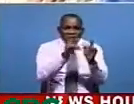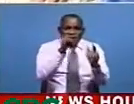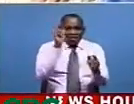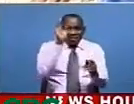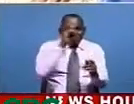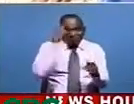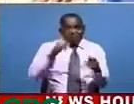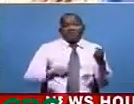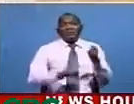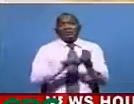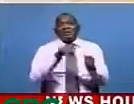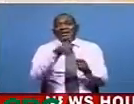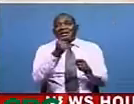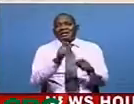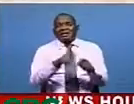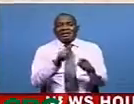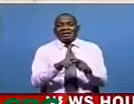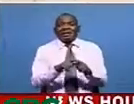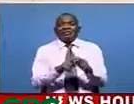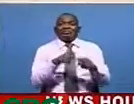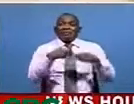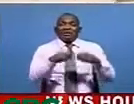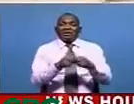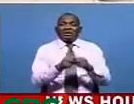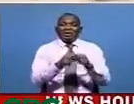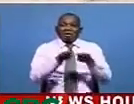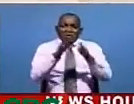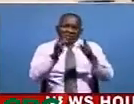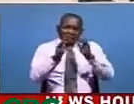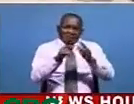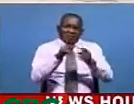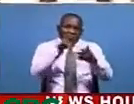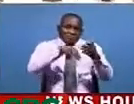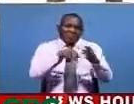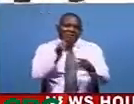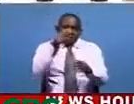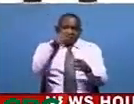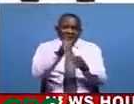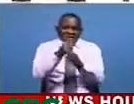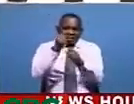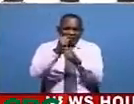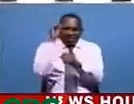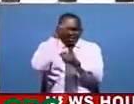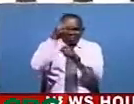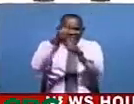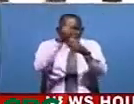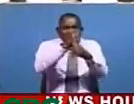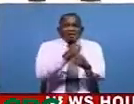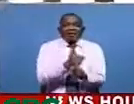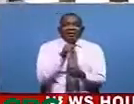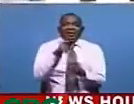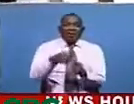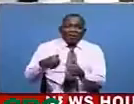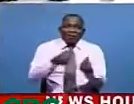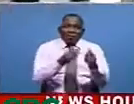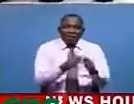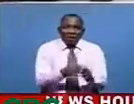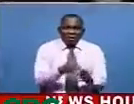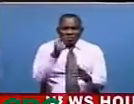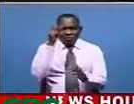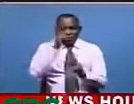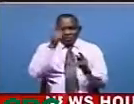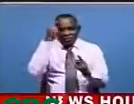assistance whenever he hits a roadblock. Determined to carve a niche for himself on the market, this carpenter is